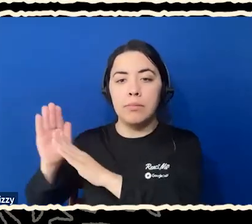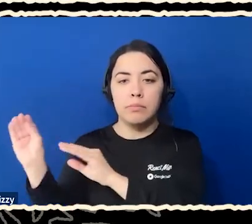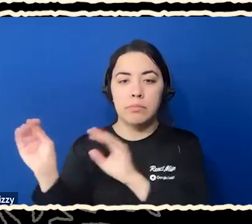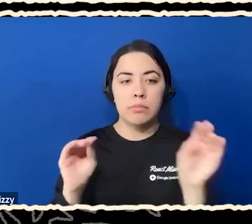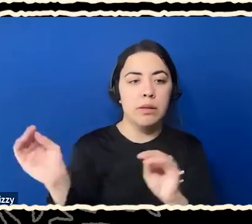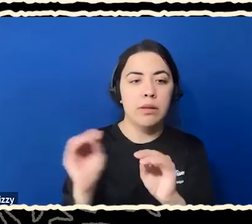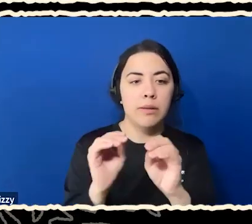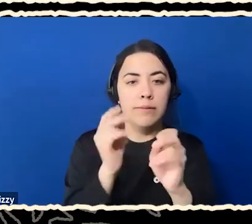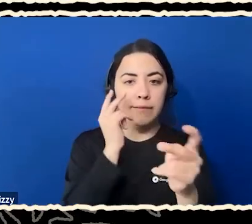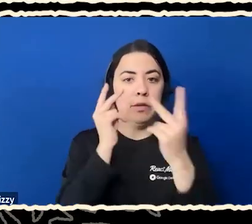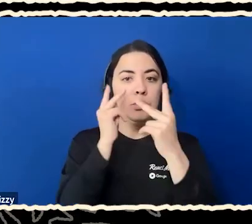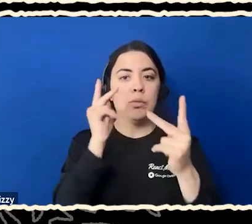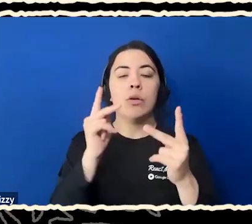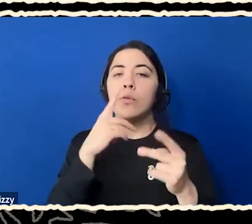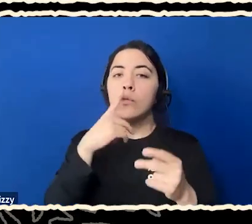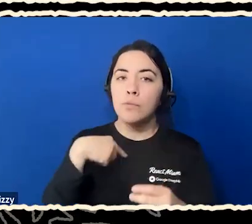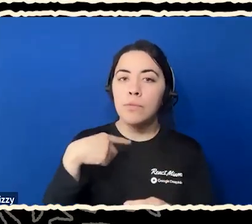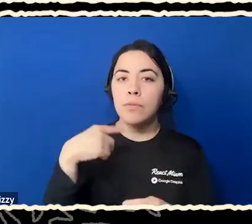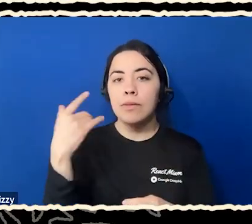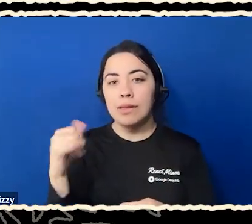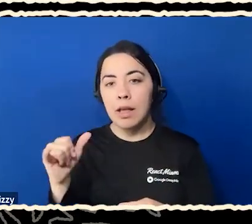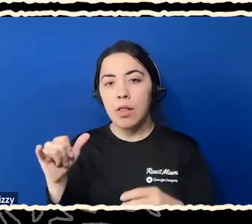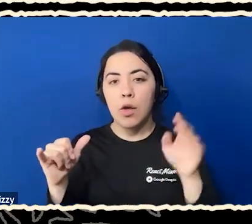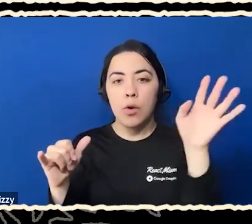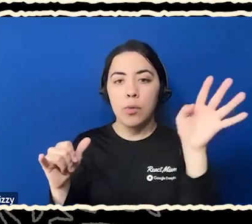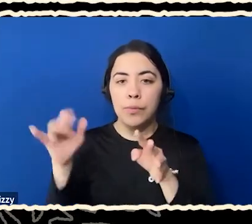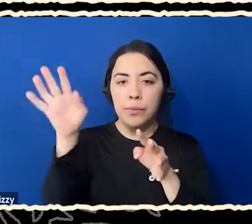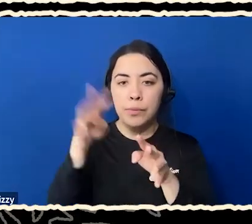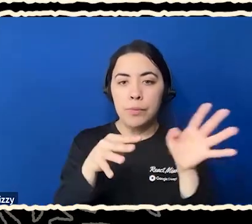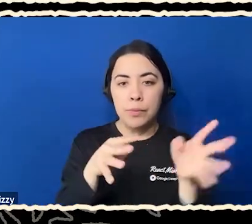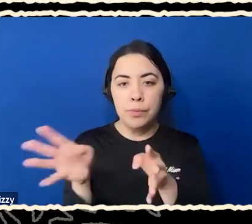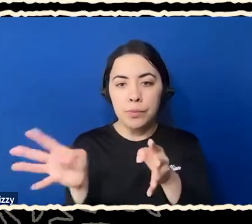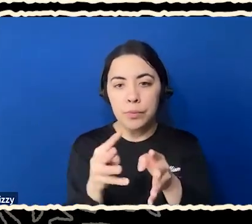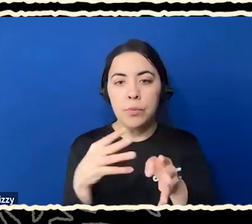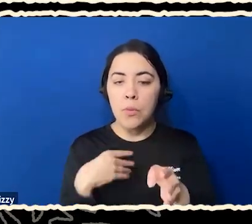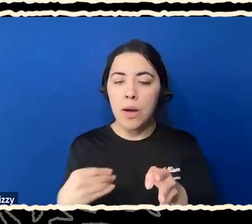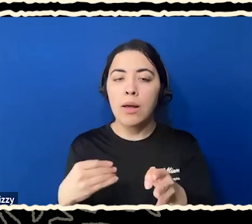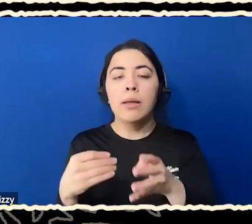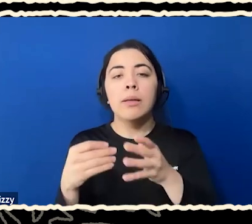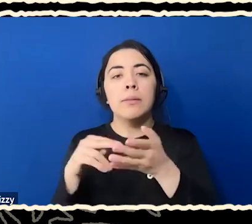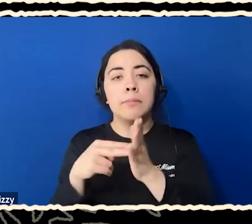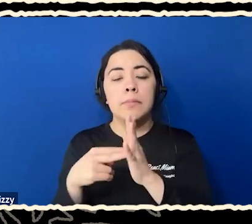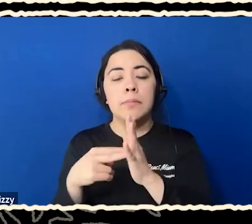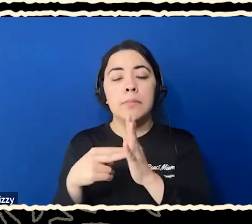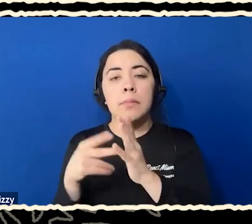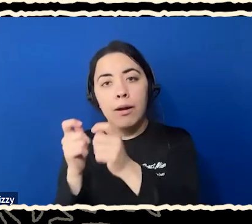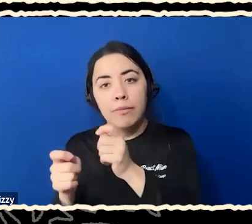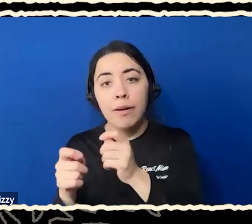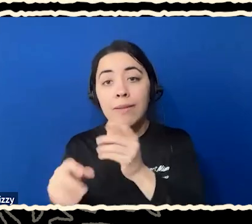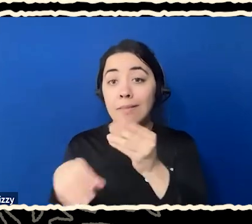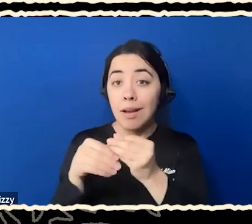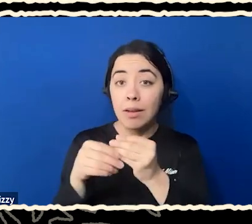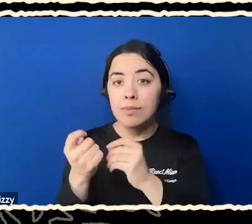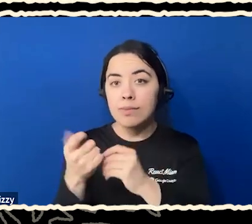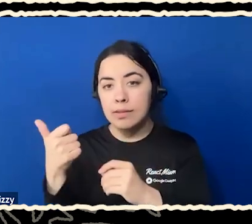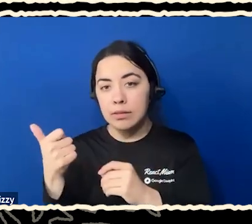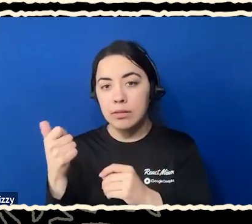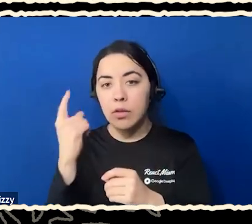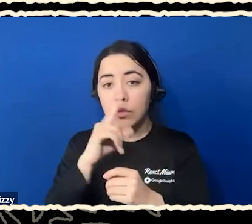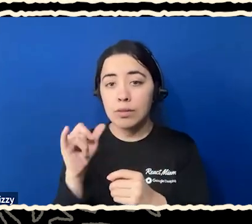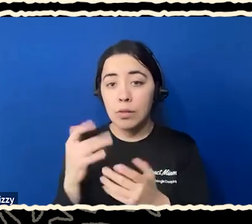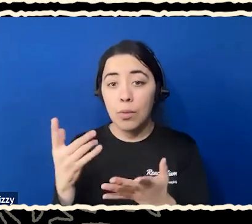lines, green lines are files being added, modified, deleted. This is what it looks like as of last